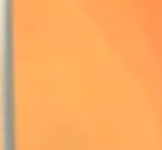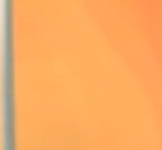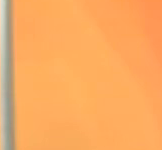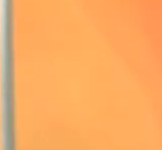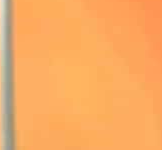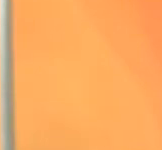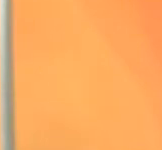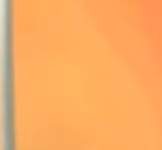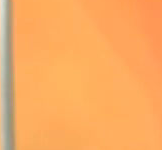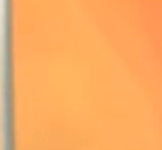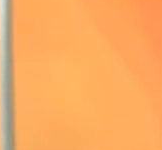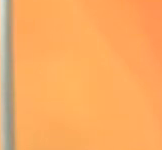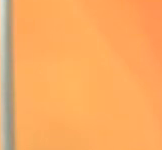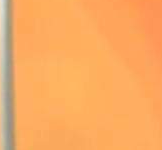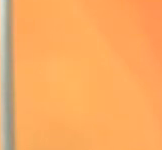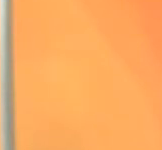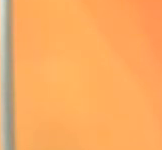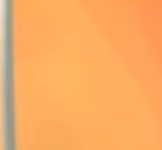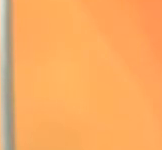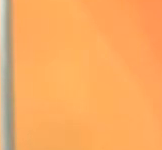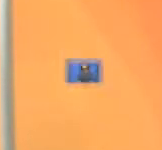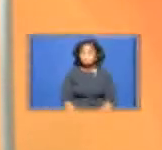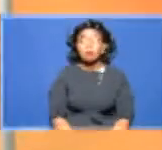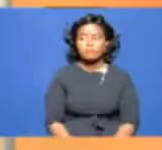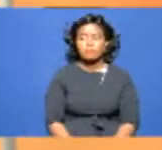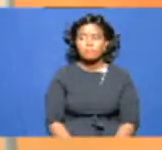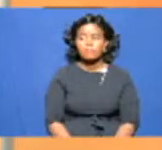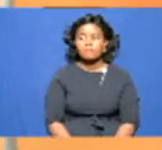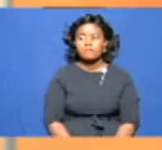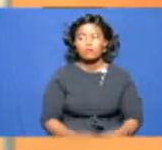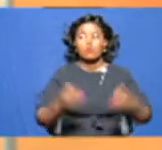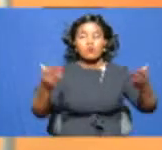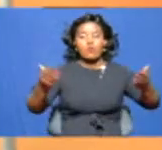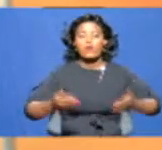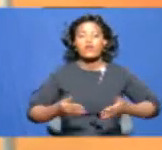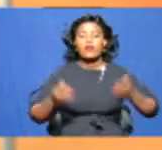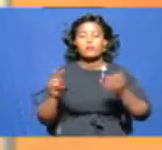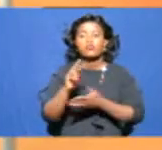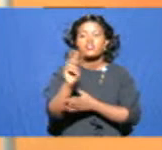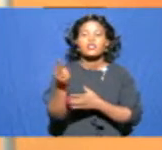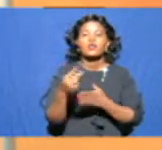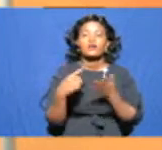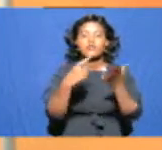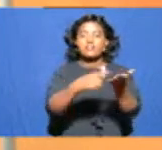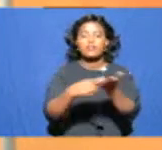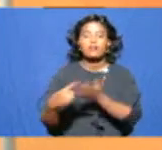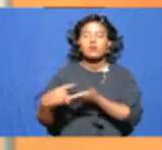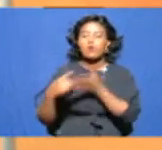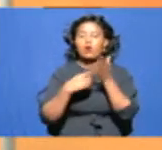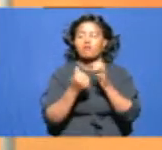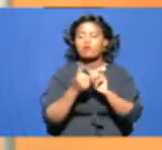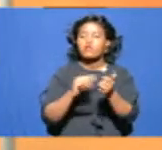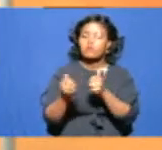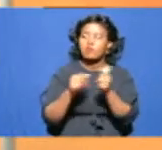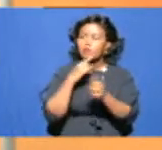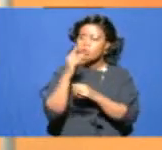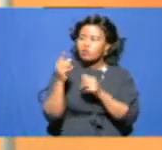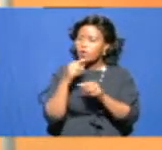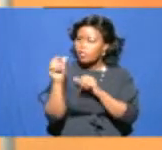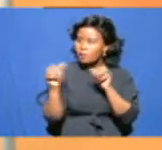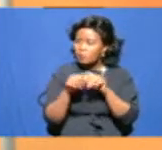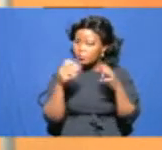Welcome back to the second segment of today's edition of Sports Check, where we shall be talking about football development in the